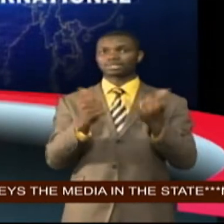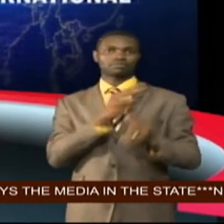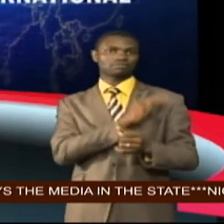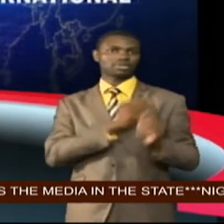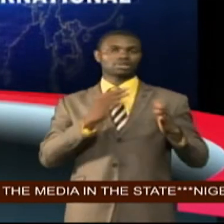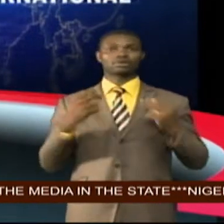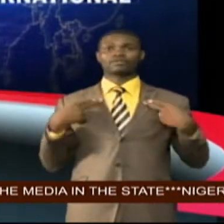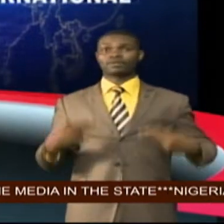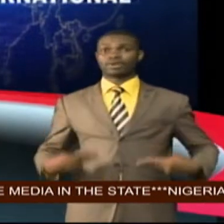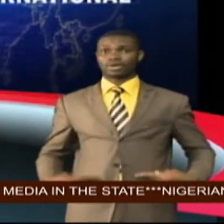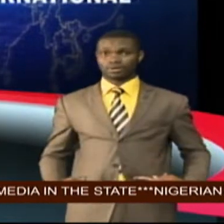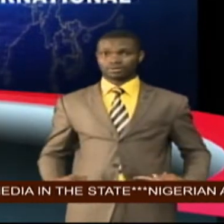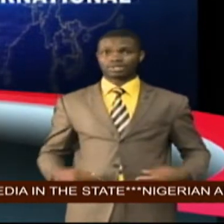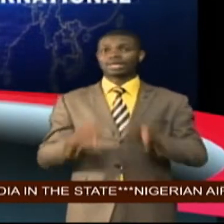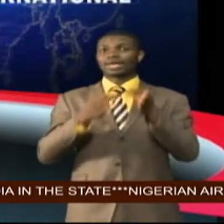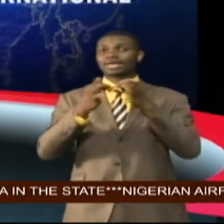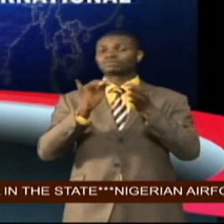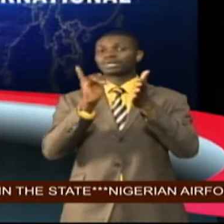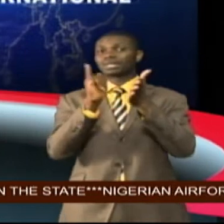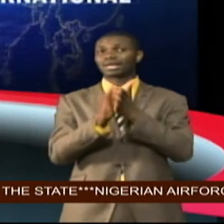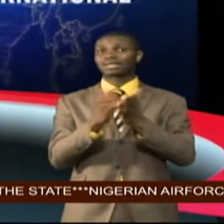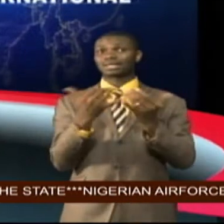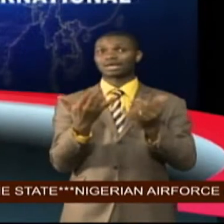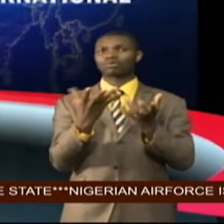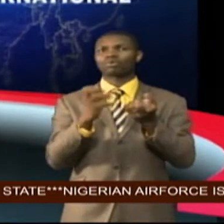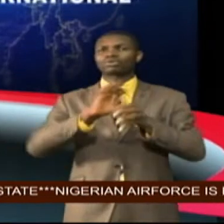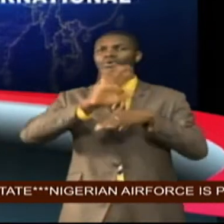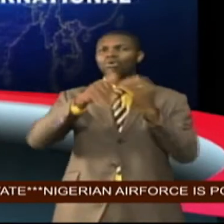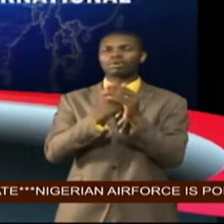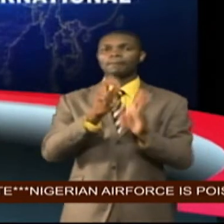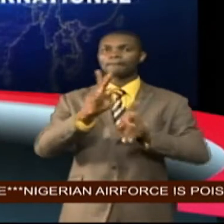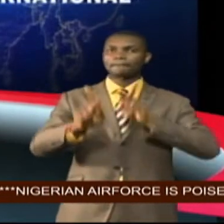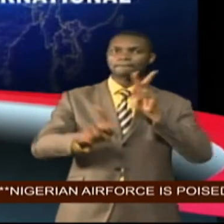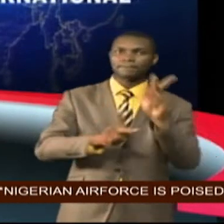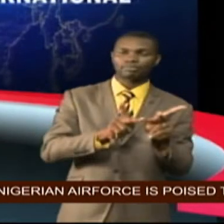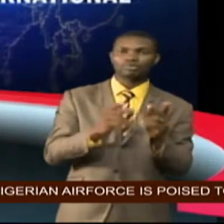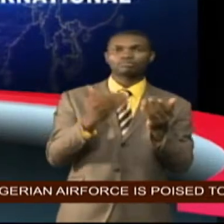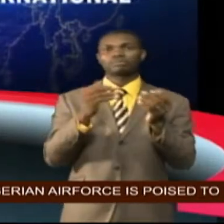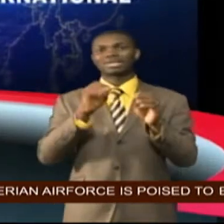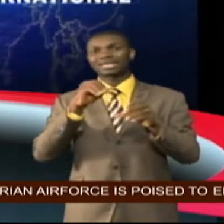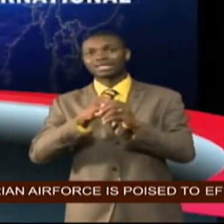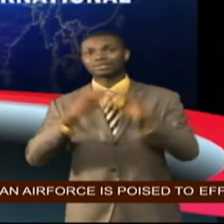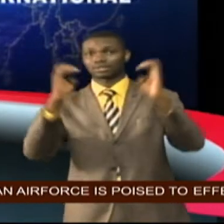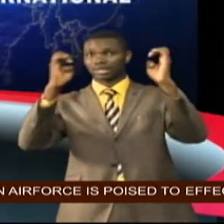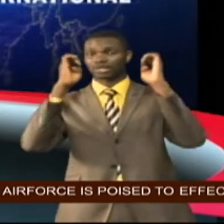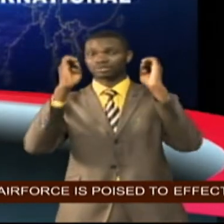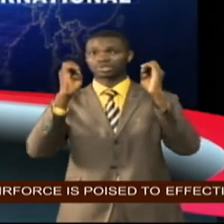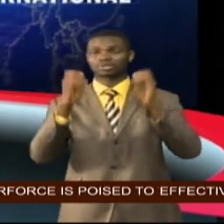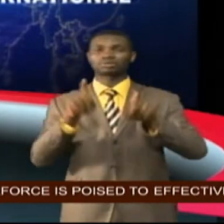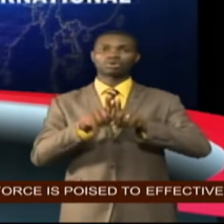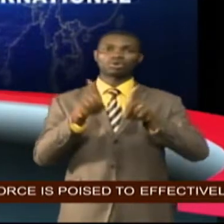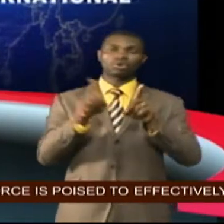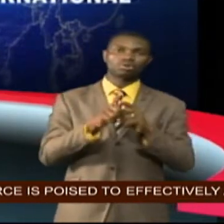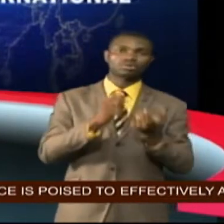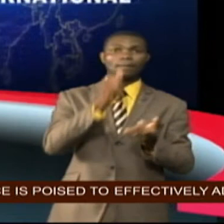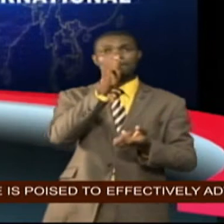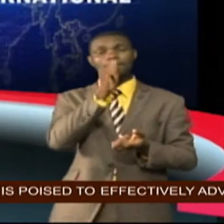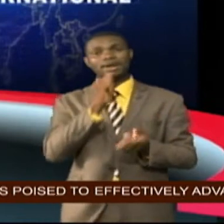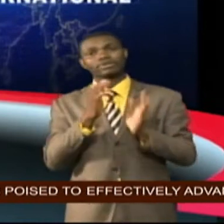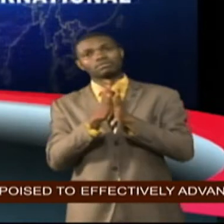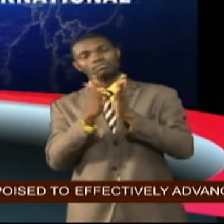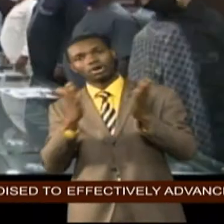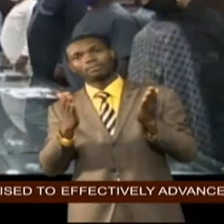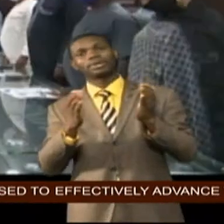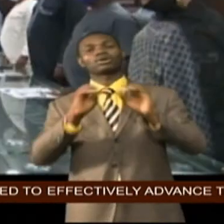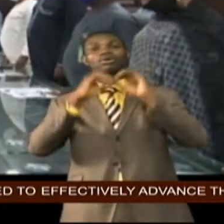Health, Dr. Osagie Hanire, is therefore seeking the cooperation between academia, industry, public and private institutions to